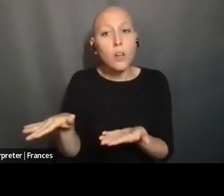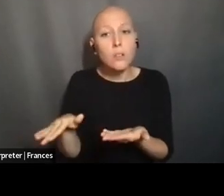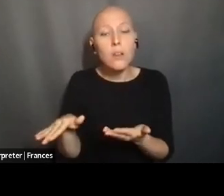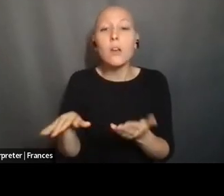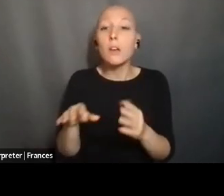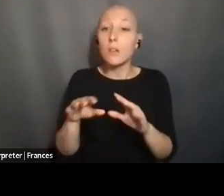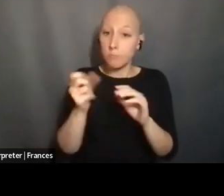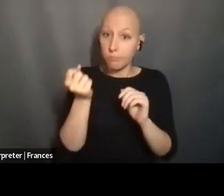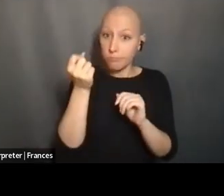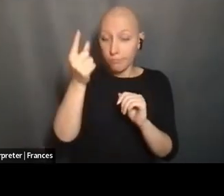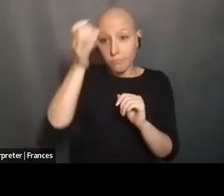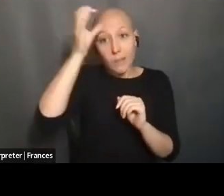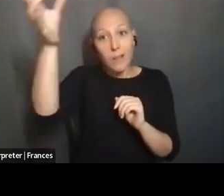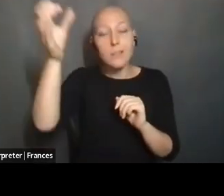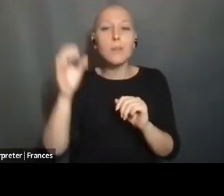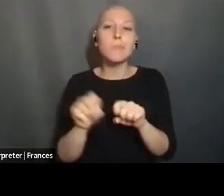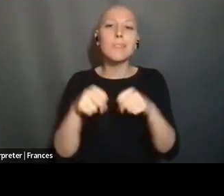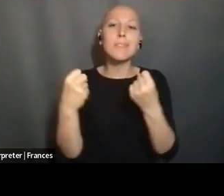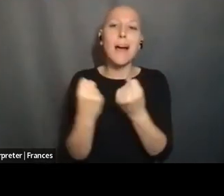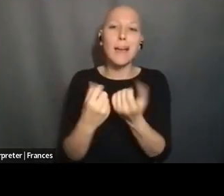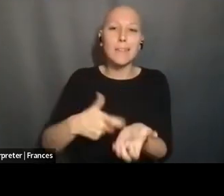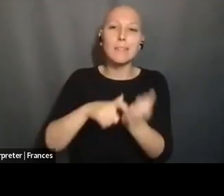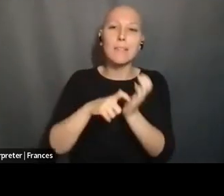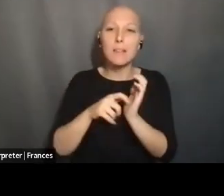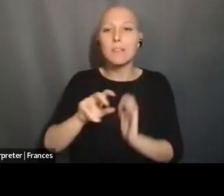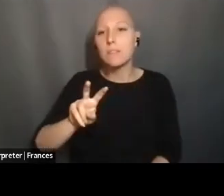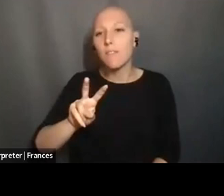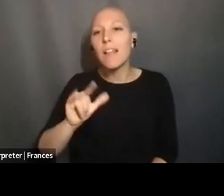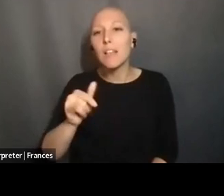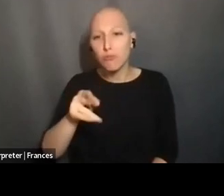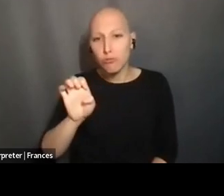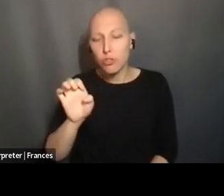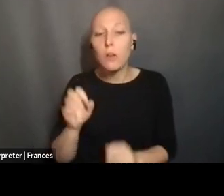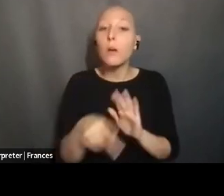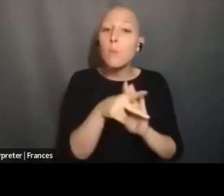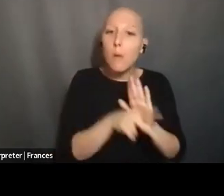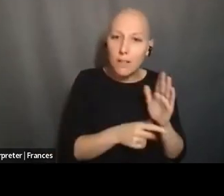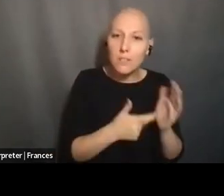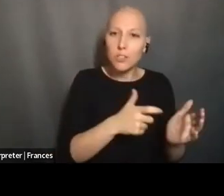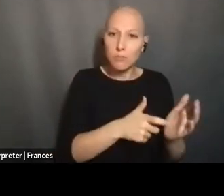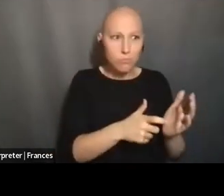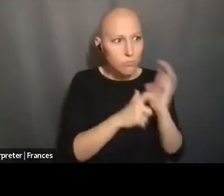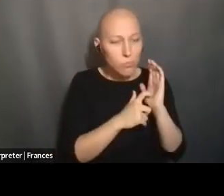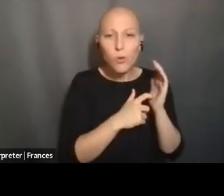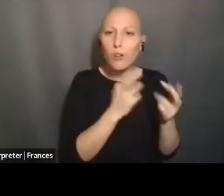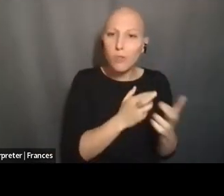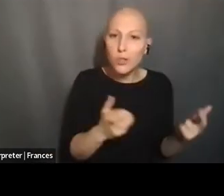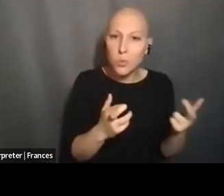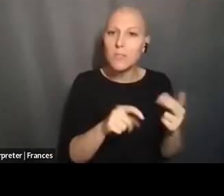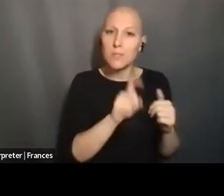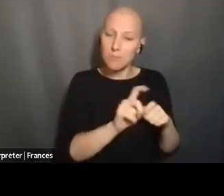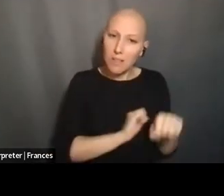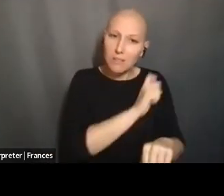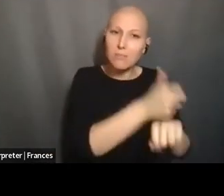village, policy decisions about the resources that we need to dedicate as a society to support families who make